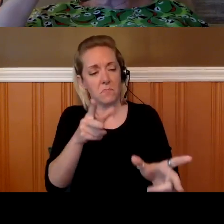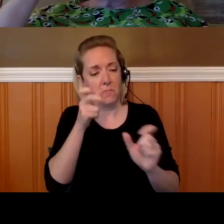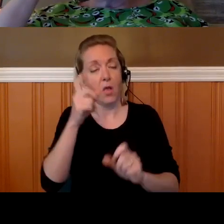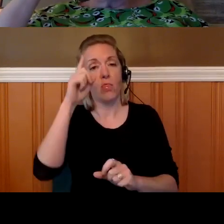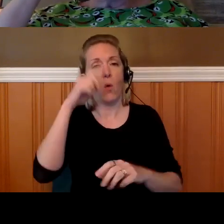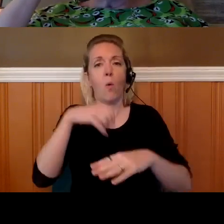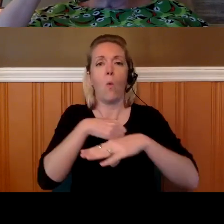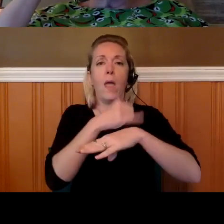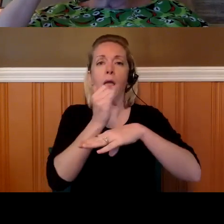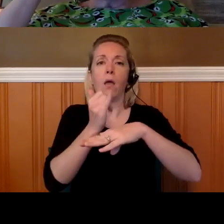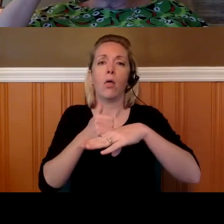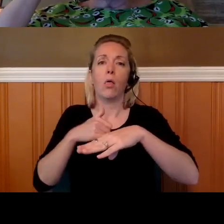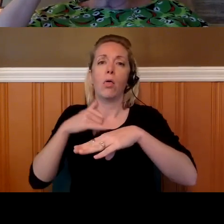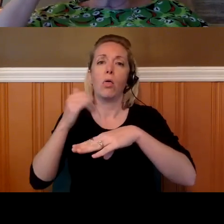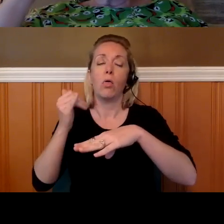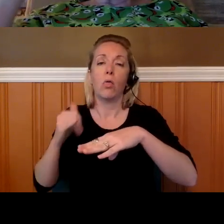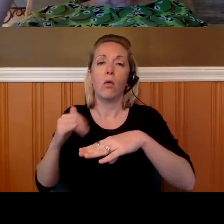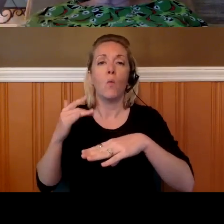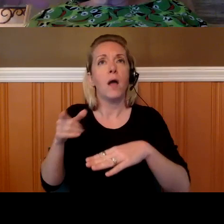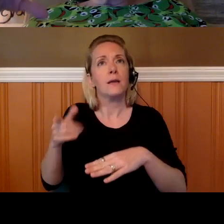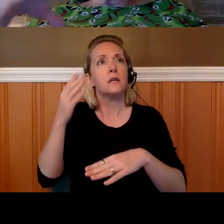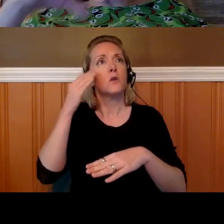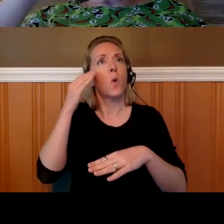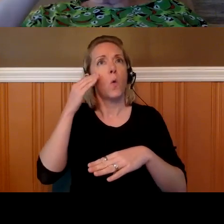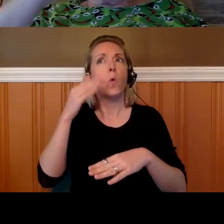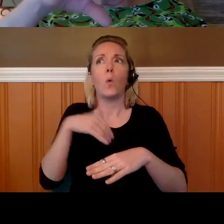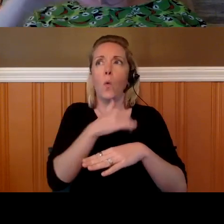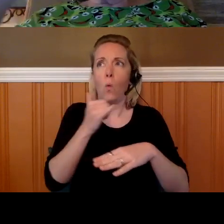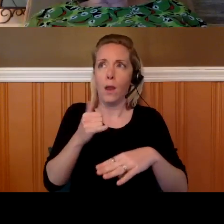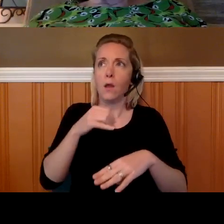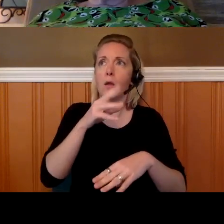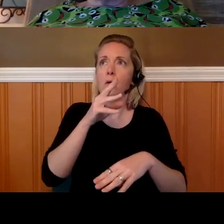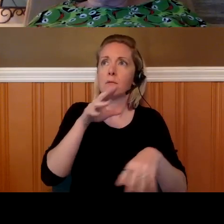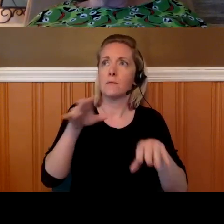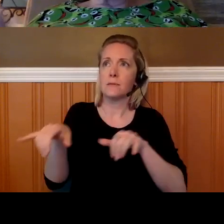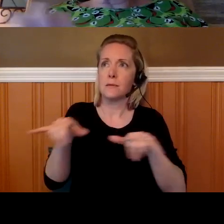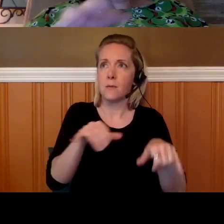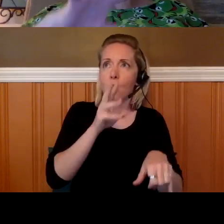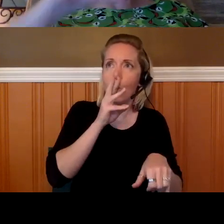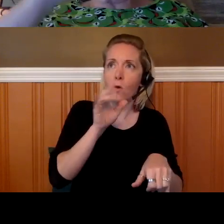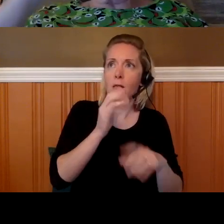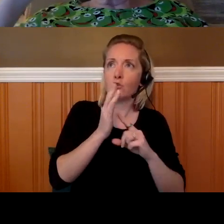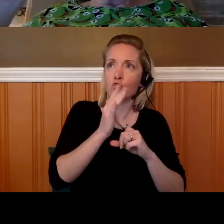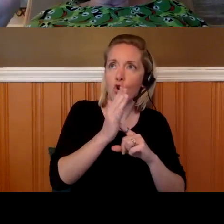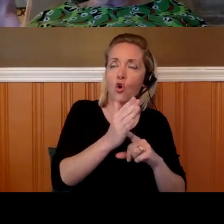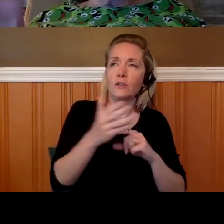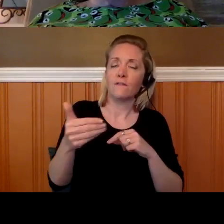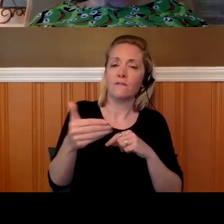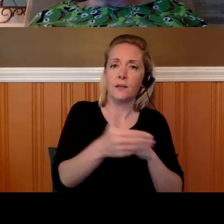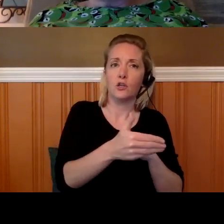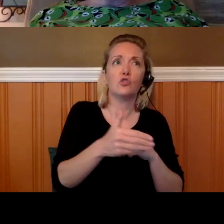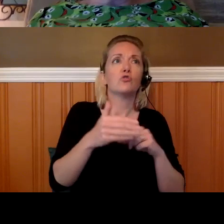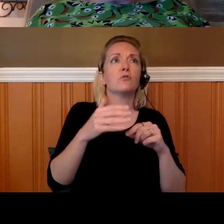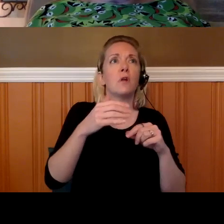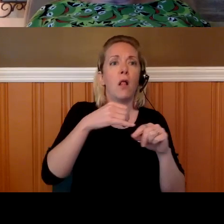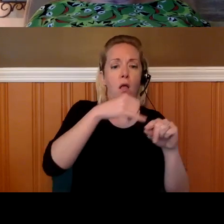fit because whales go in the water, sharks are in the water, schools of fish are in the water, and that's how he had made sense